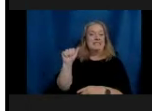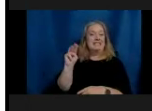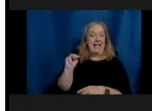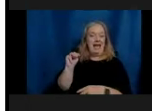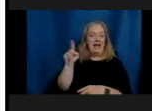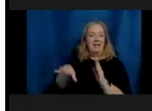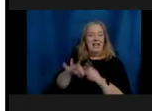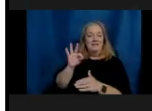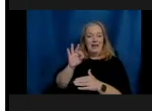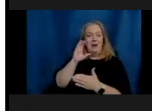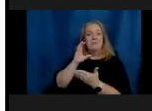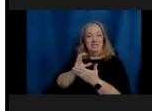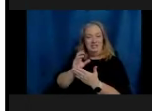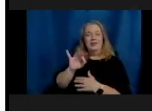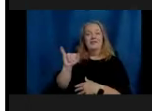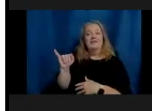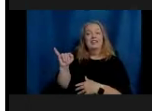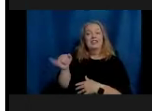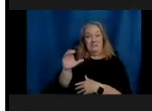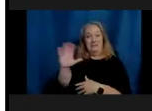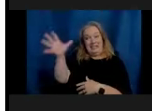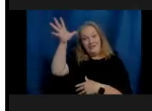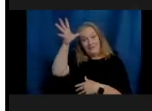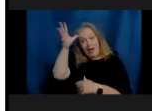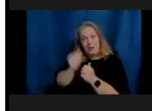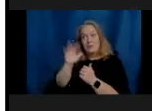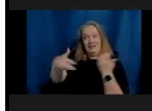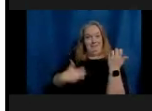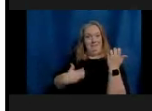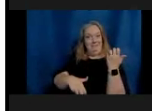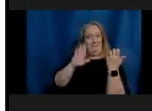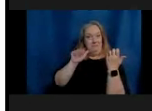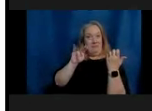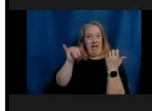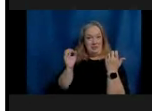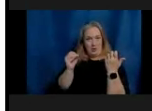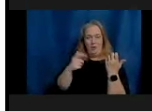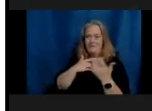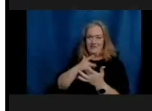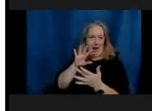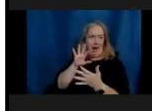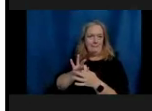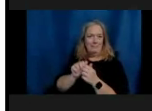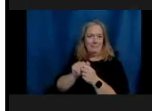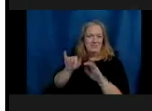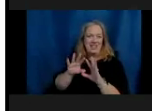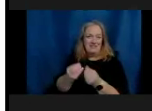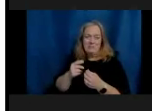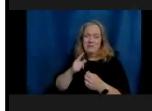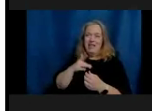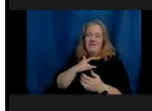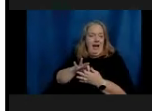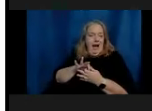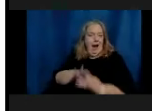Frank Castle, James Castle's father, with his banjo. And so this instant connection I at least could have with the Castle family kind of helped ground me. So I